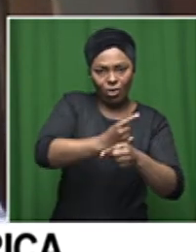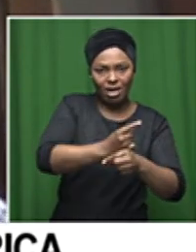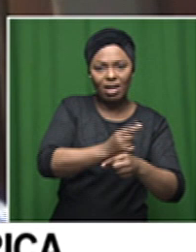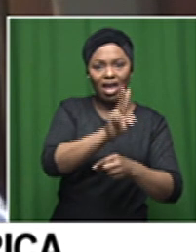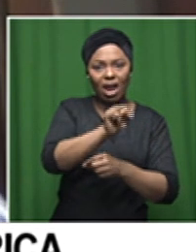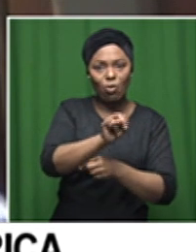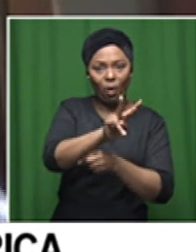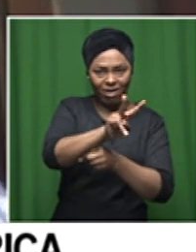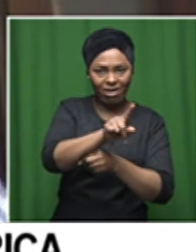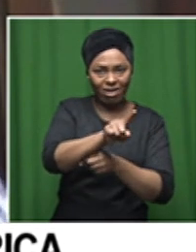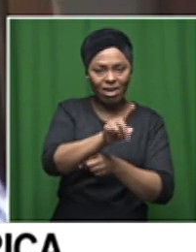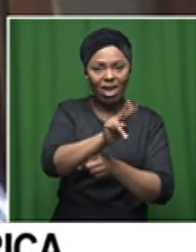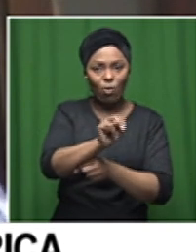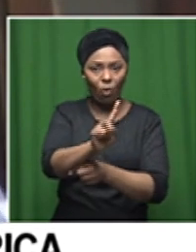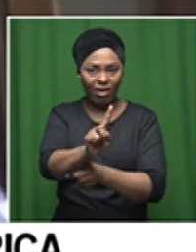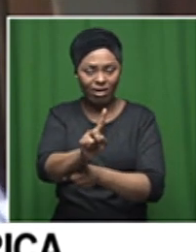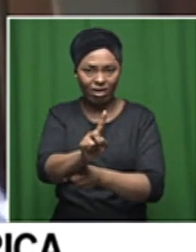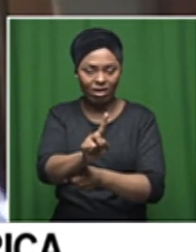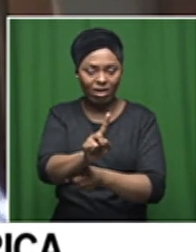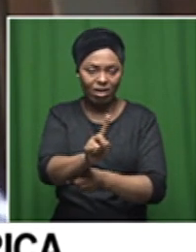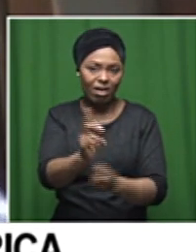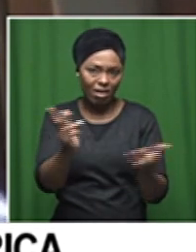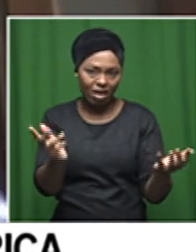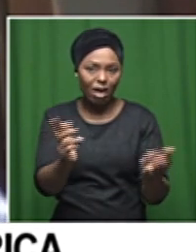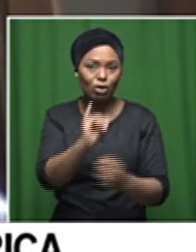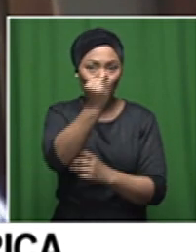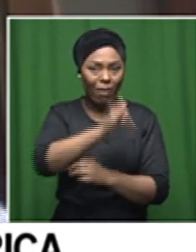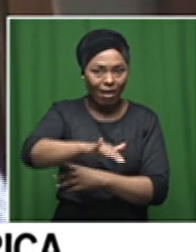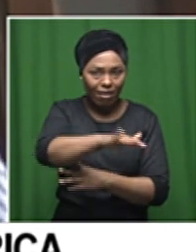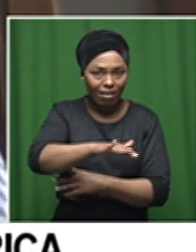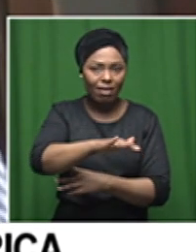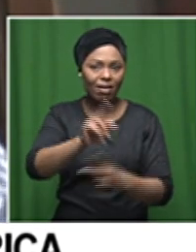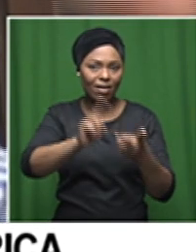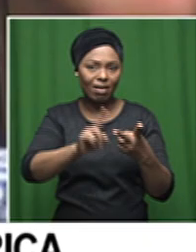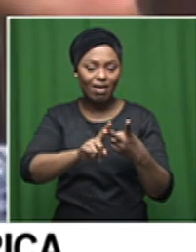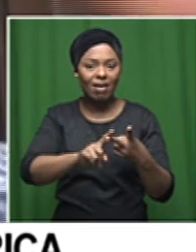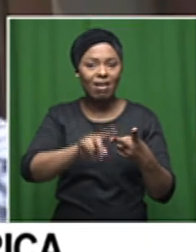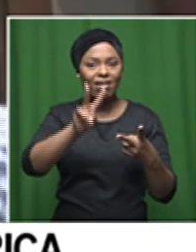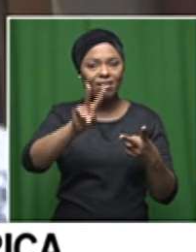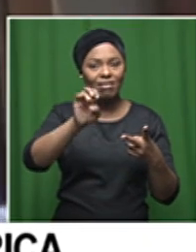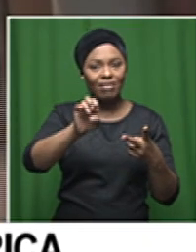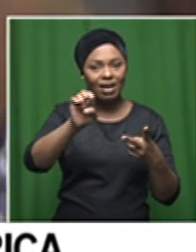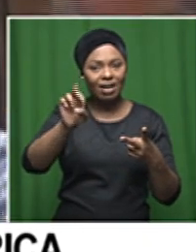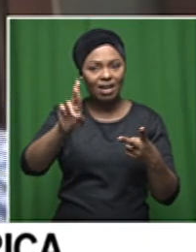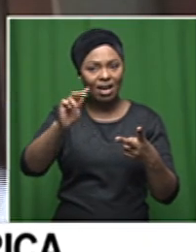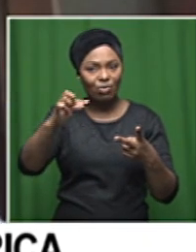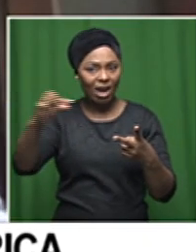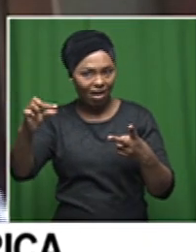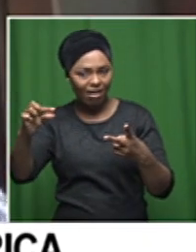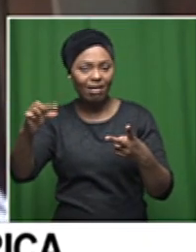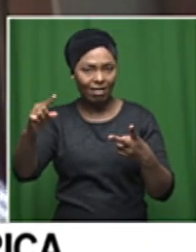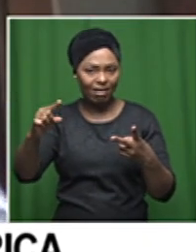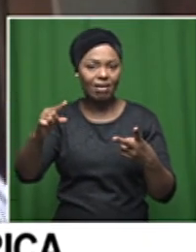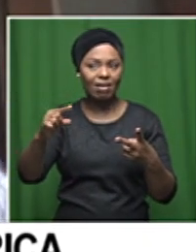it's almost getting the Joburg joined to Vereeniging with all the settlements